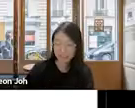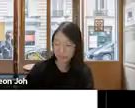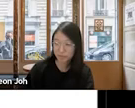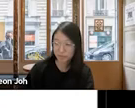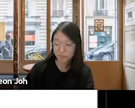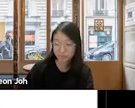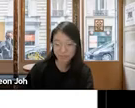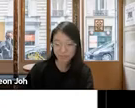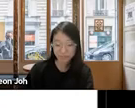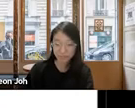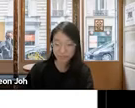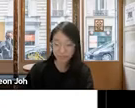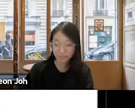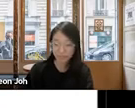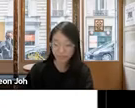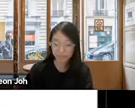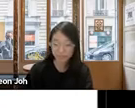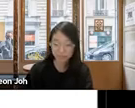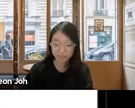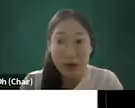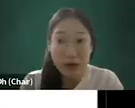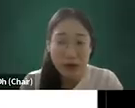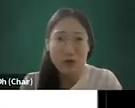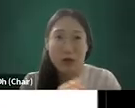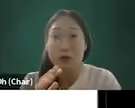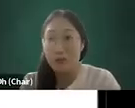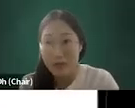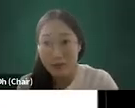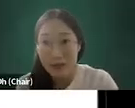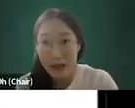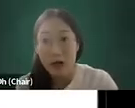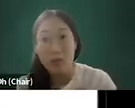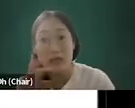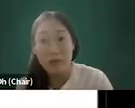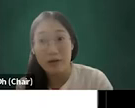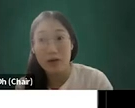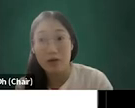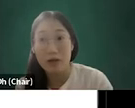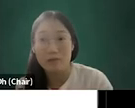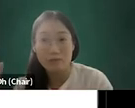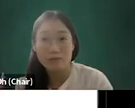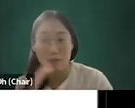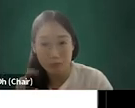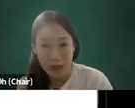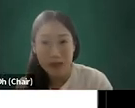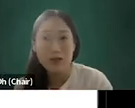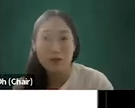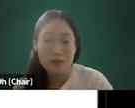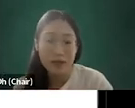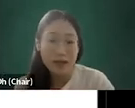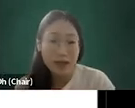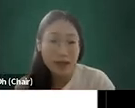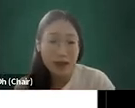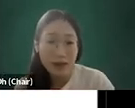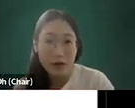So we did have half of the participants who are visually impaired, I mean, who have low vision, and almost half who are blind,